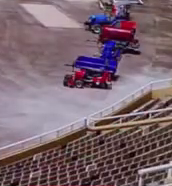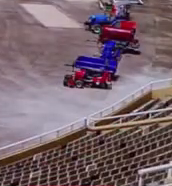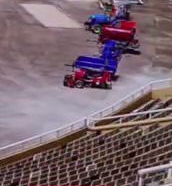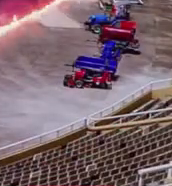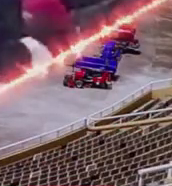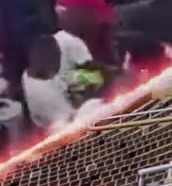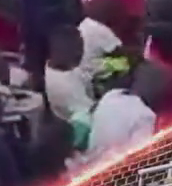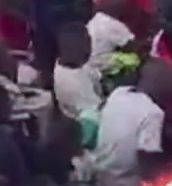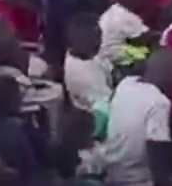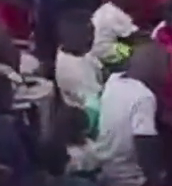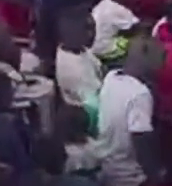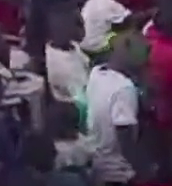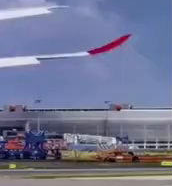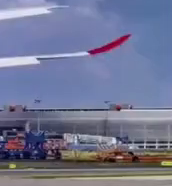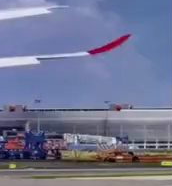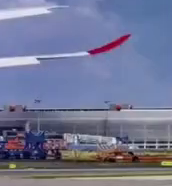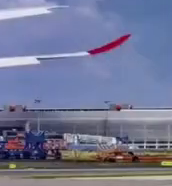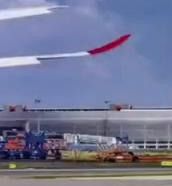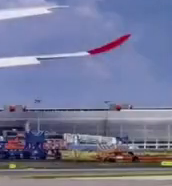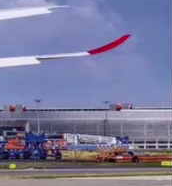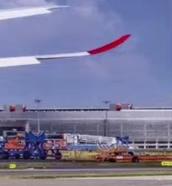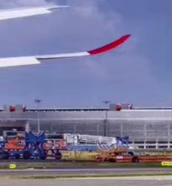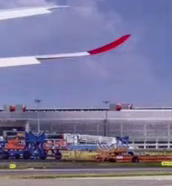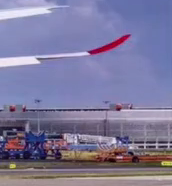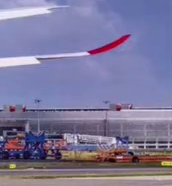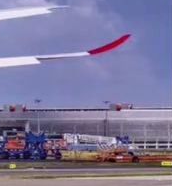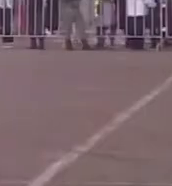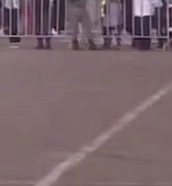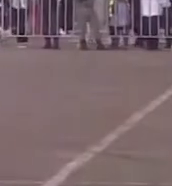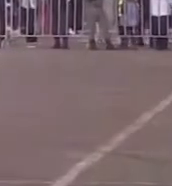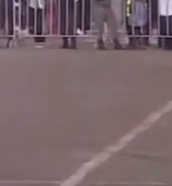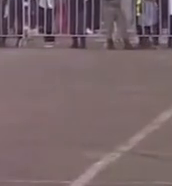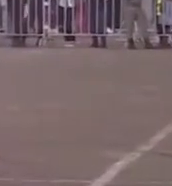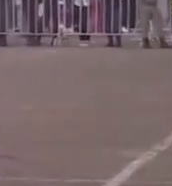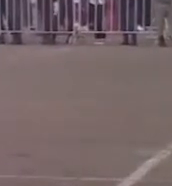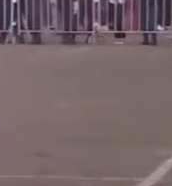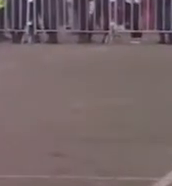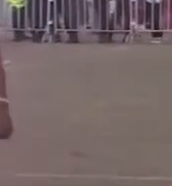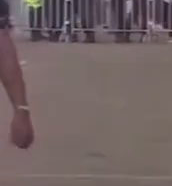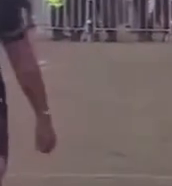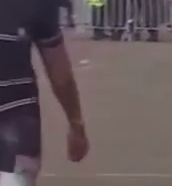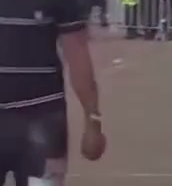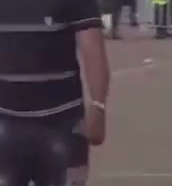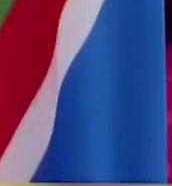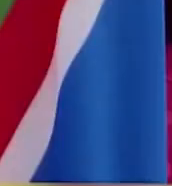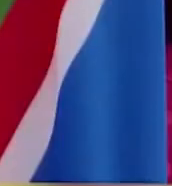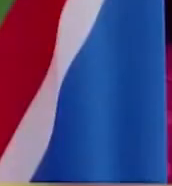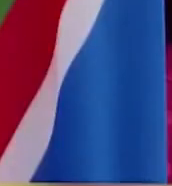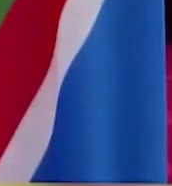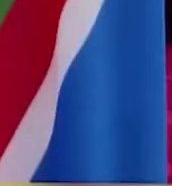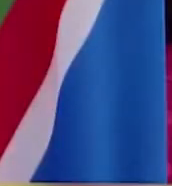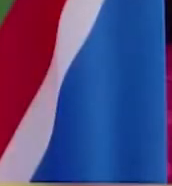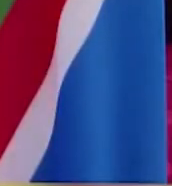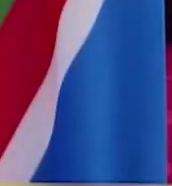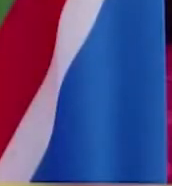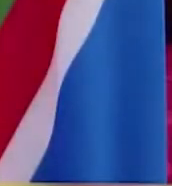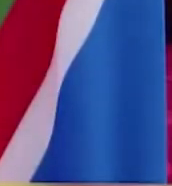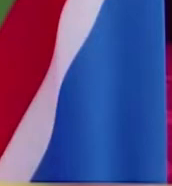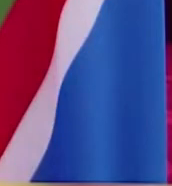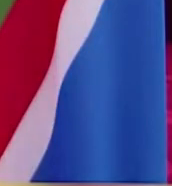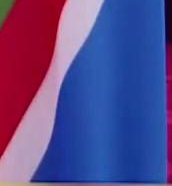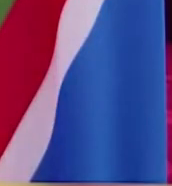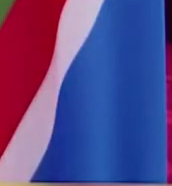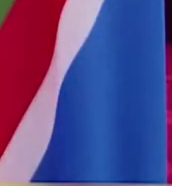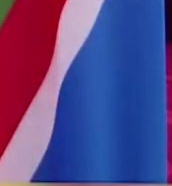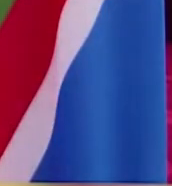all at a free entry. Auntie Jaja Gabude, His Excellency Yoweri Kaguta Museveni, will be our chief guest. Come, let's have